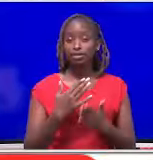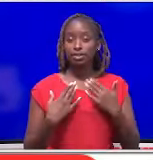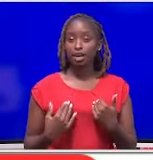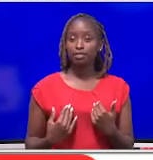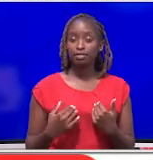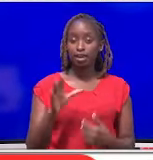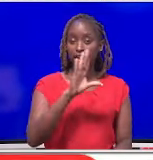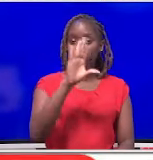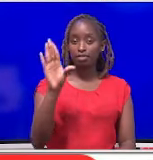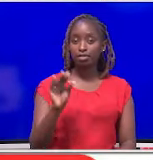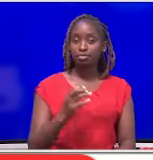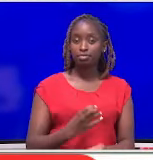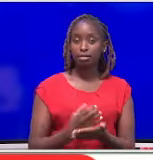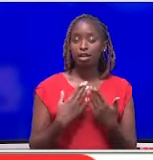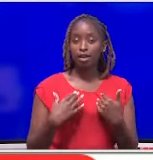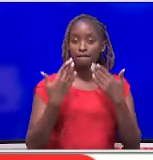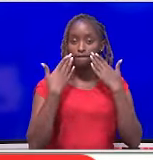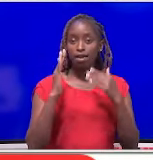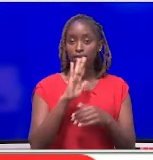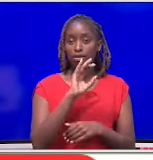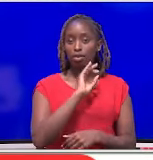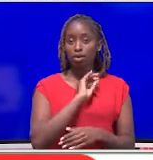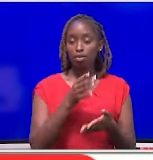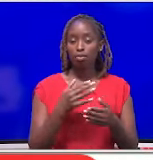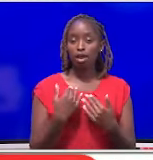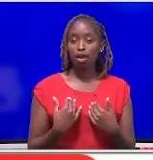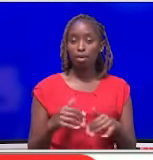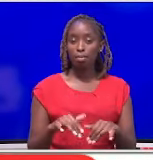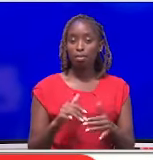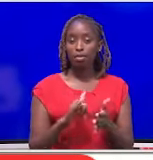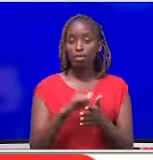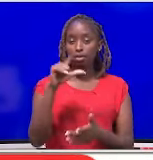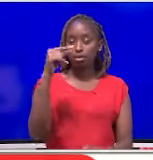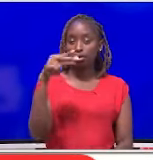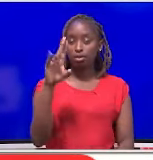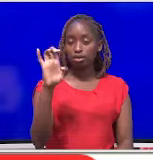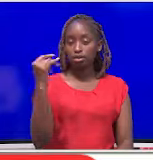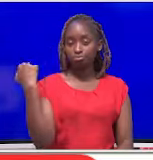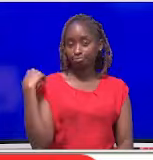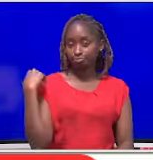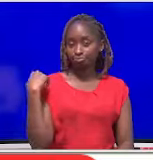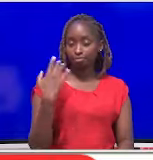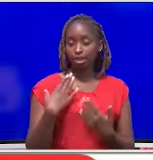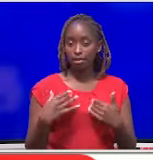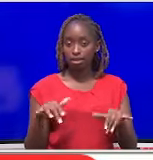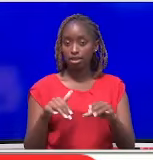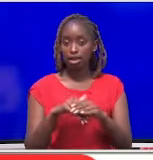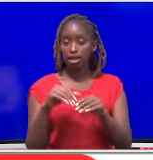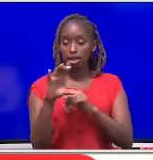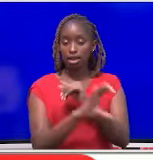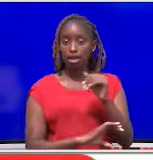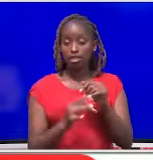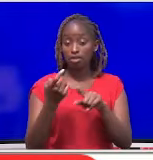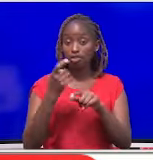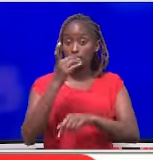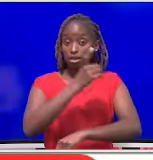CAF limaliza harakati ya ukaguzi wa nyuga nchini jana. Shirikisho hili lilikuwa limekita kambi nchini tangu